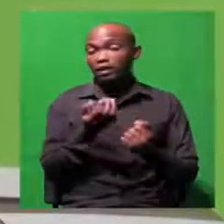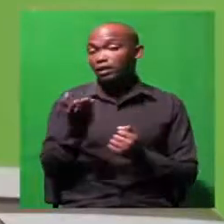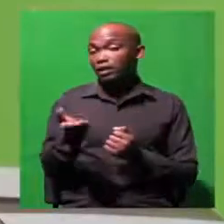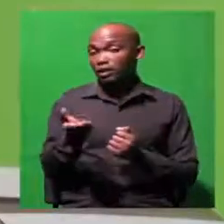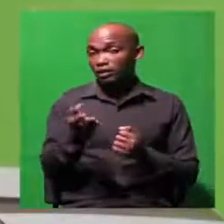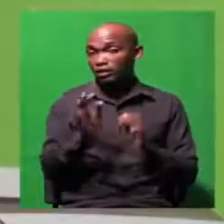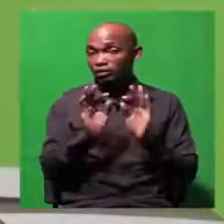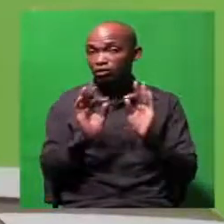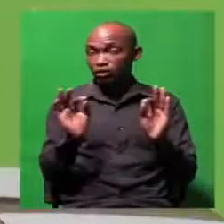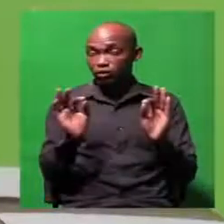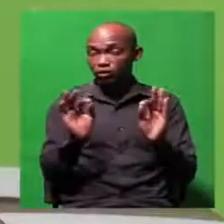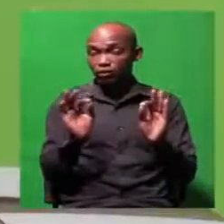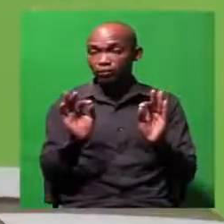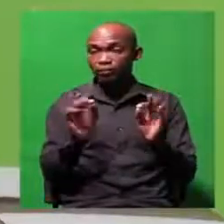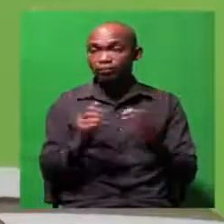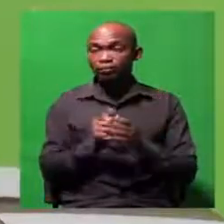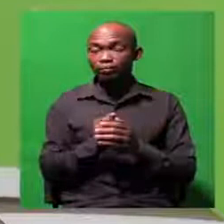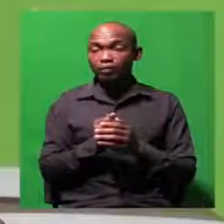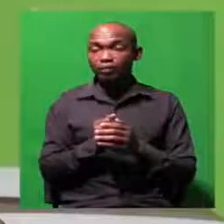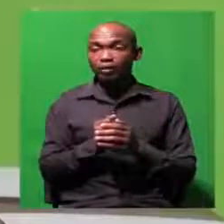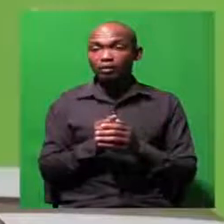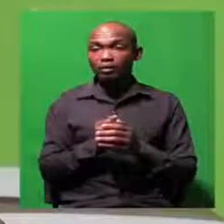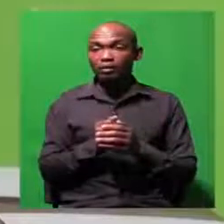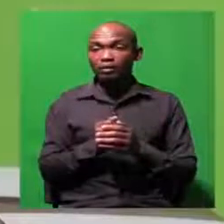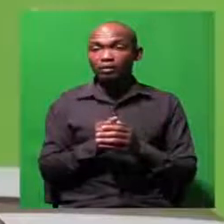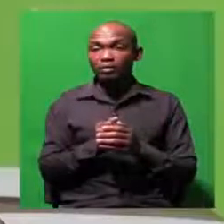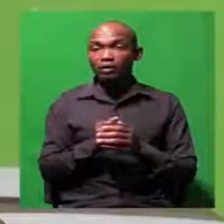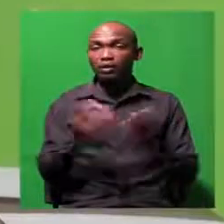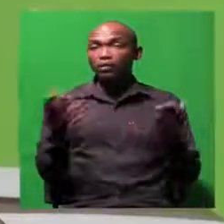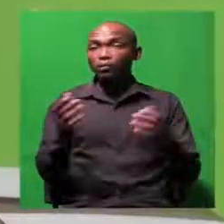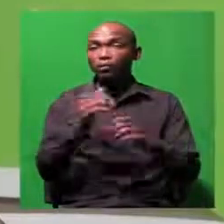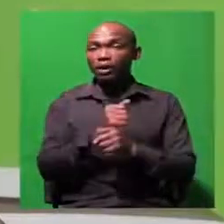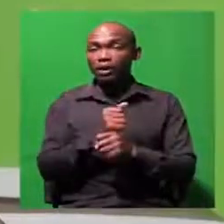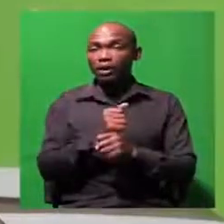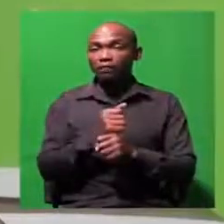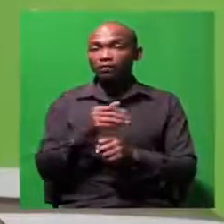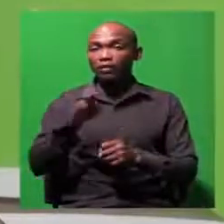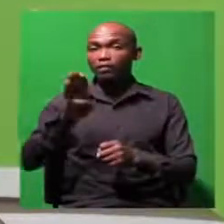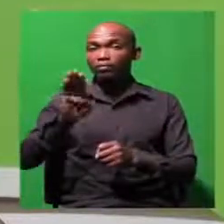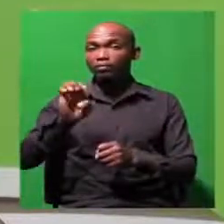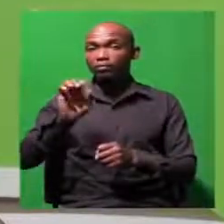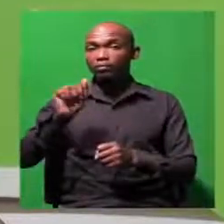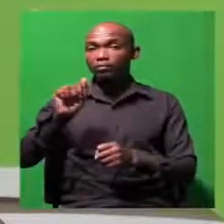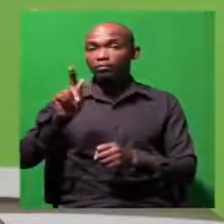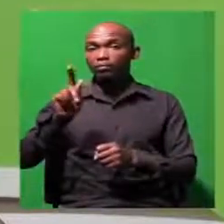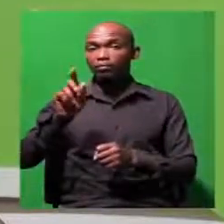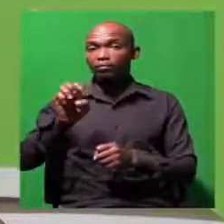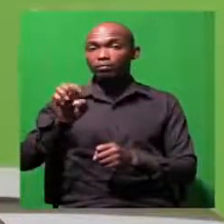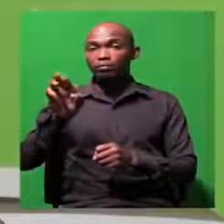way. After that we have the beaker, this one.